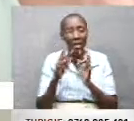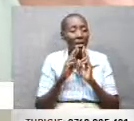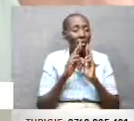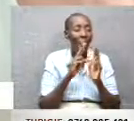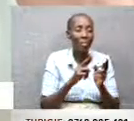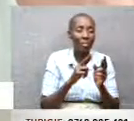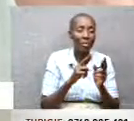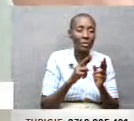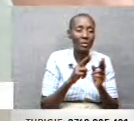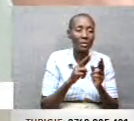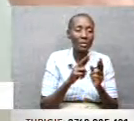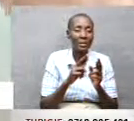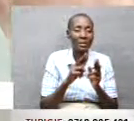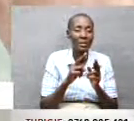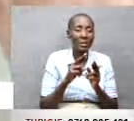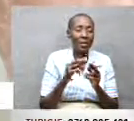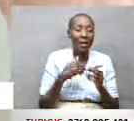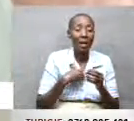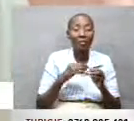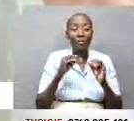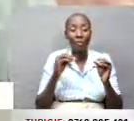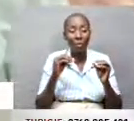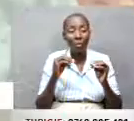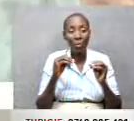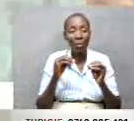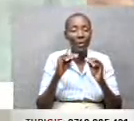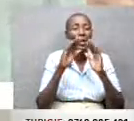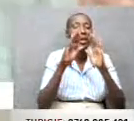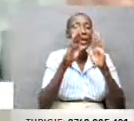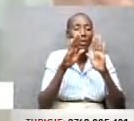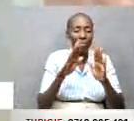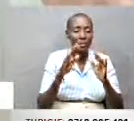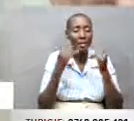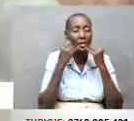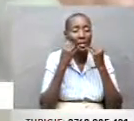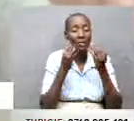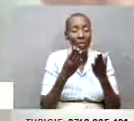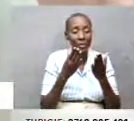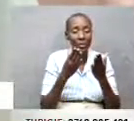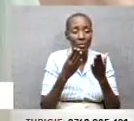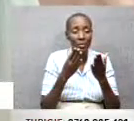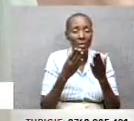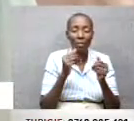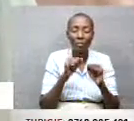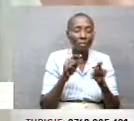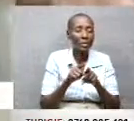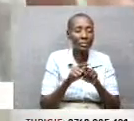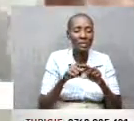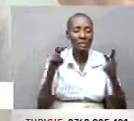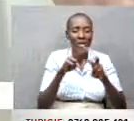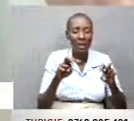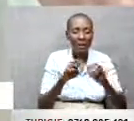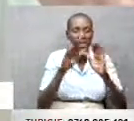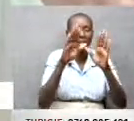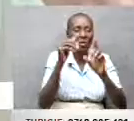any content analysis that could have, I think, usefully exploited the very wonderful effort that these people made to